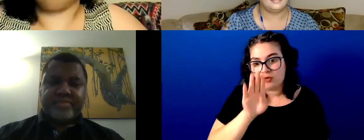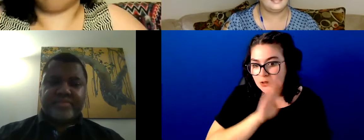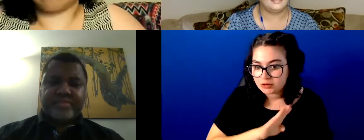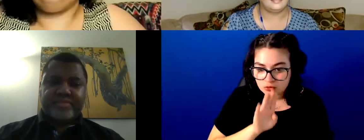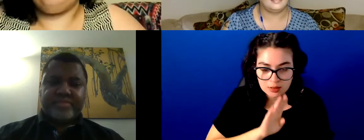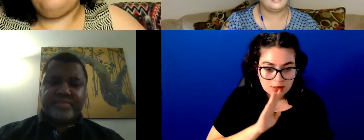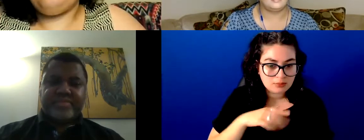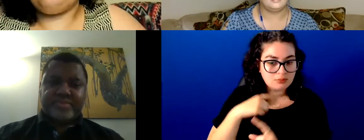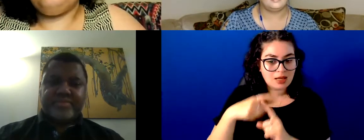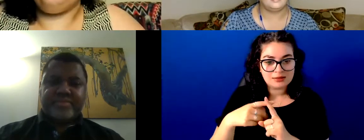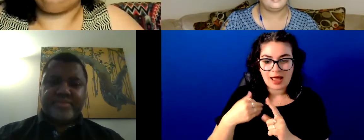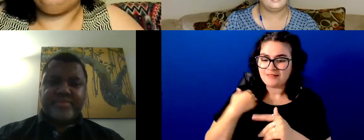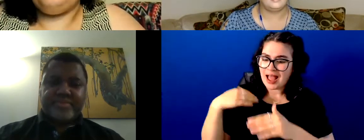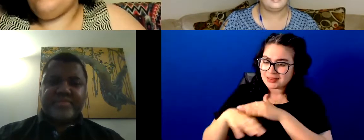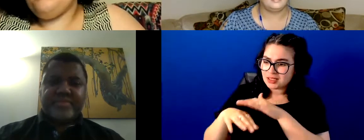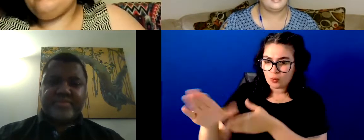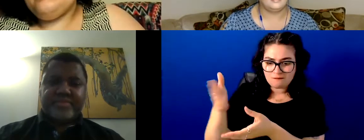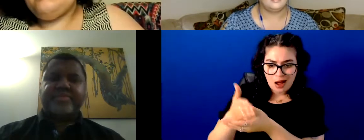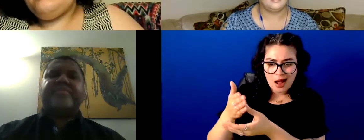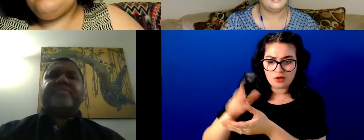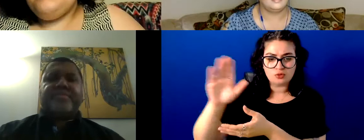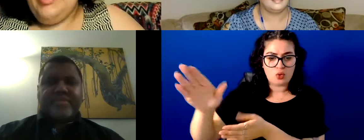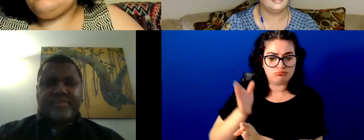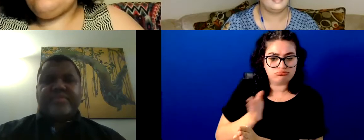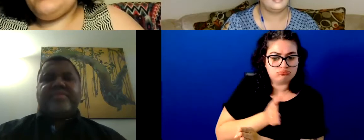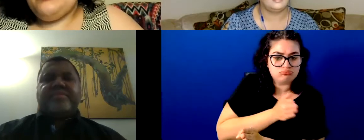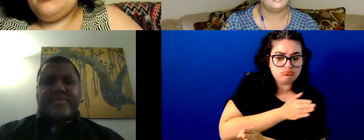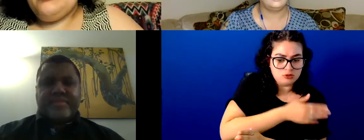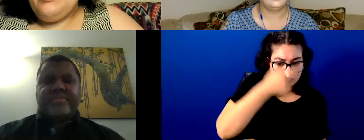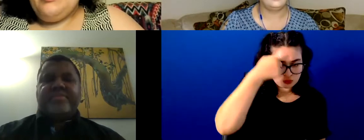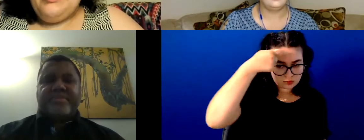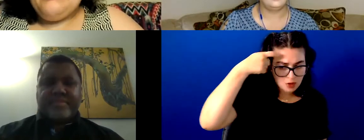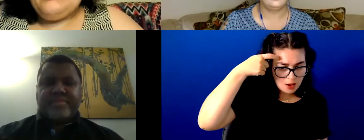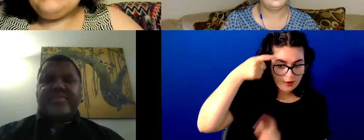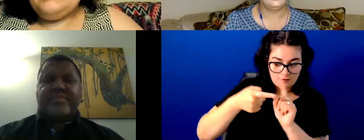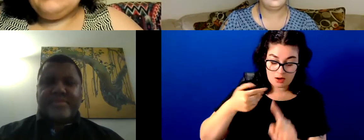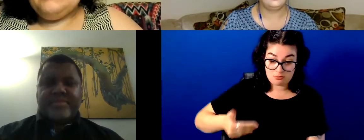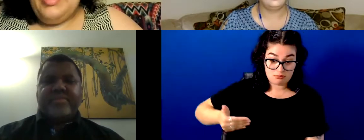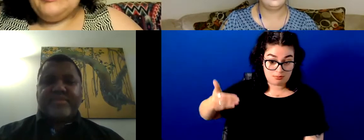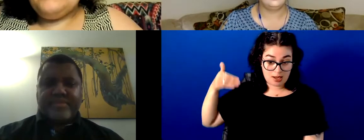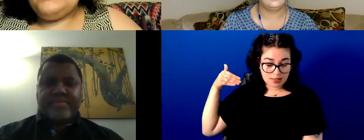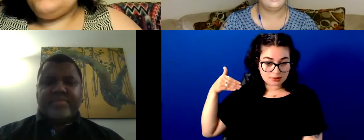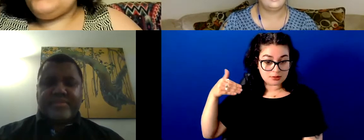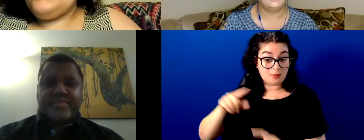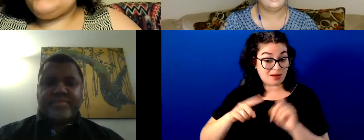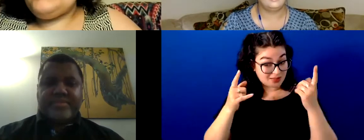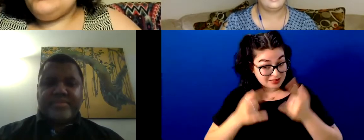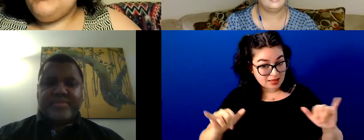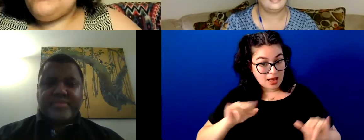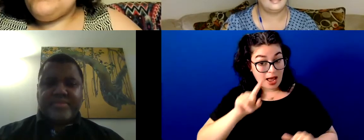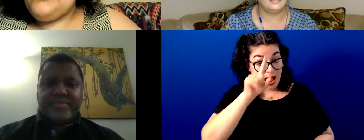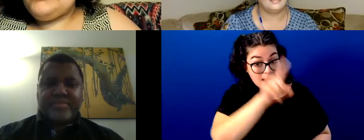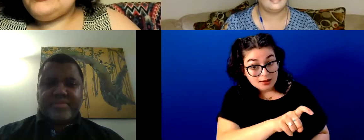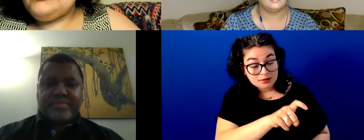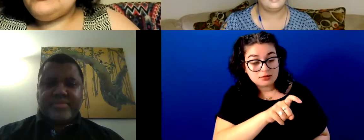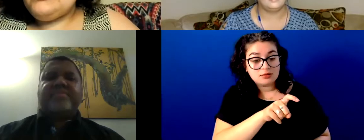access to so much of your files and so much of the trauma behind everything. And they decide to ask questions they shouldn't in